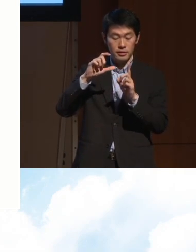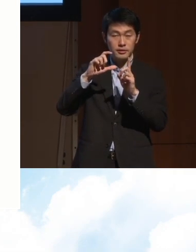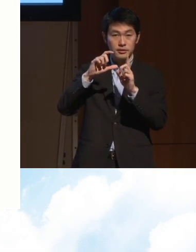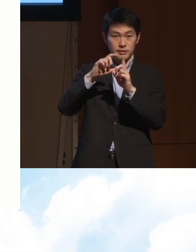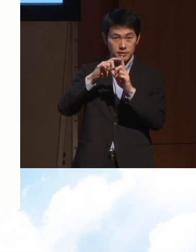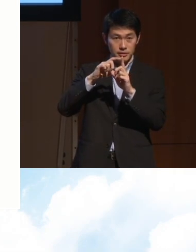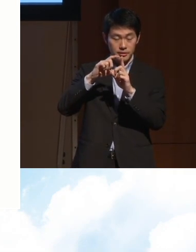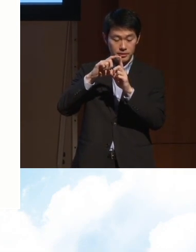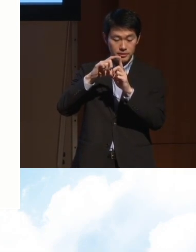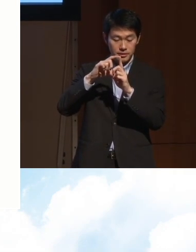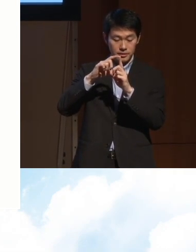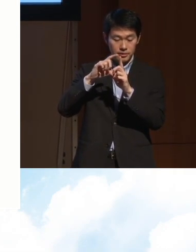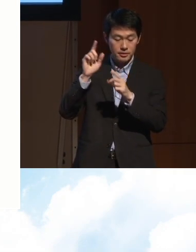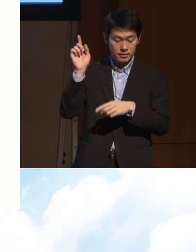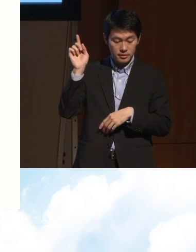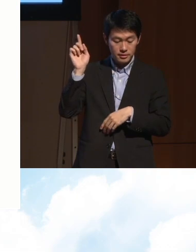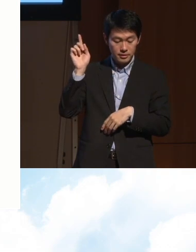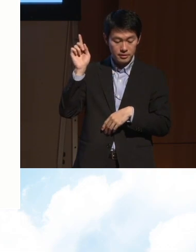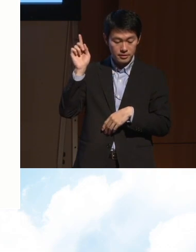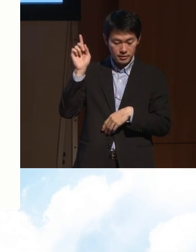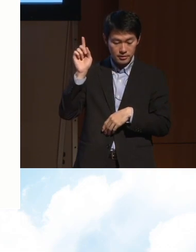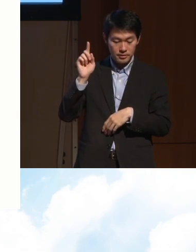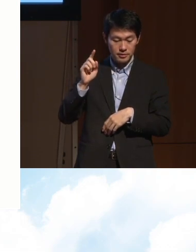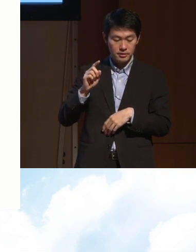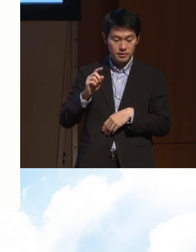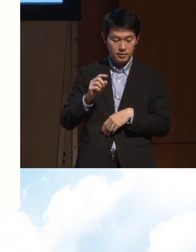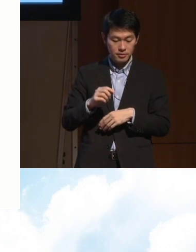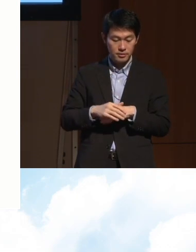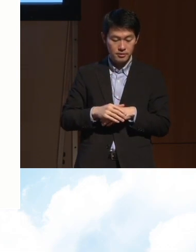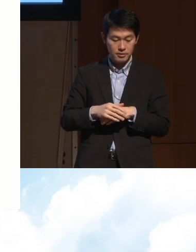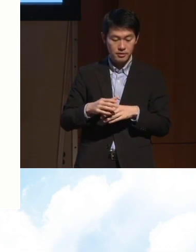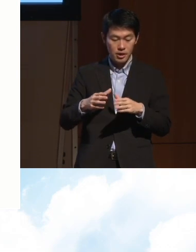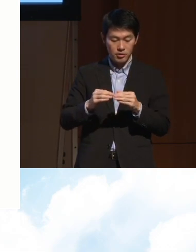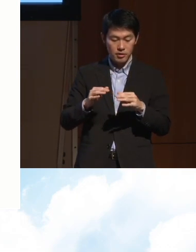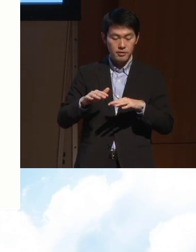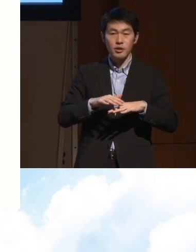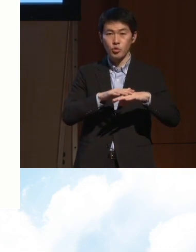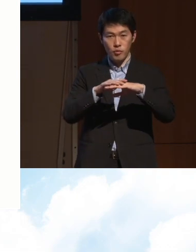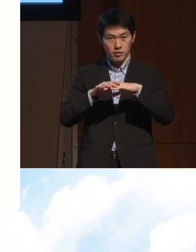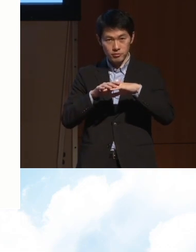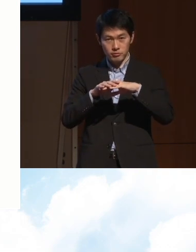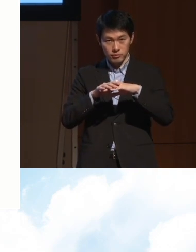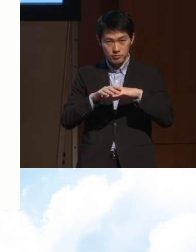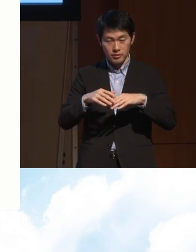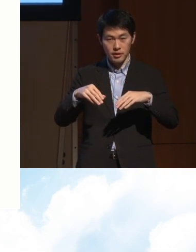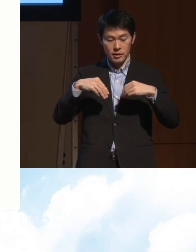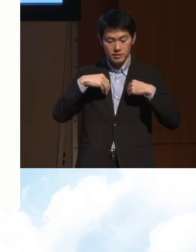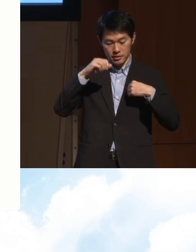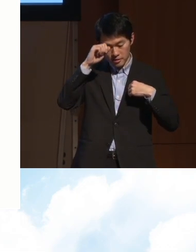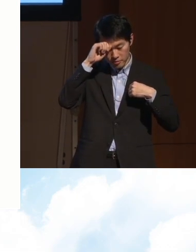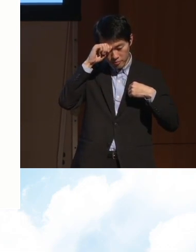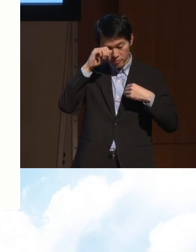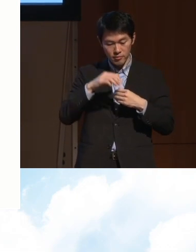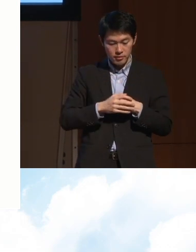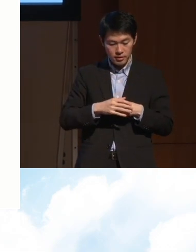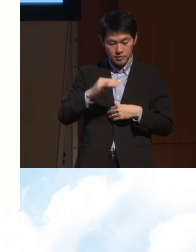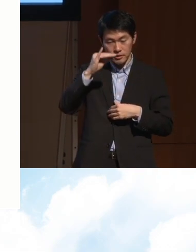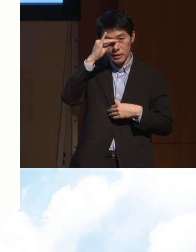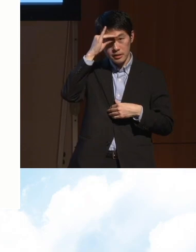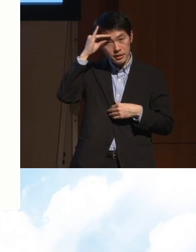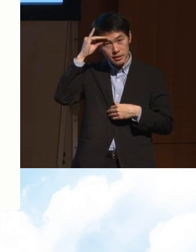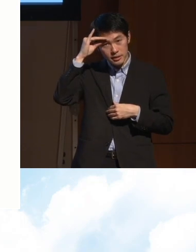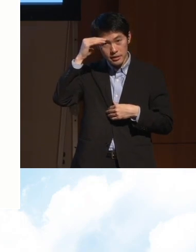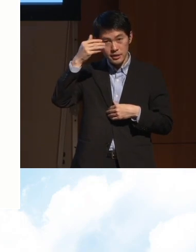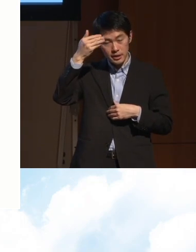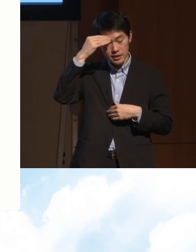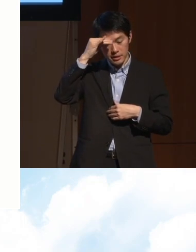institute, local health center, quarantine station, and hospital. And during the